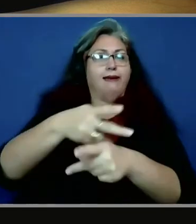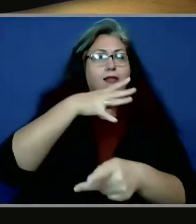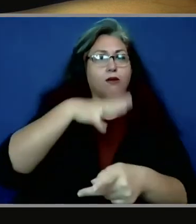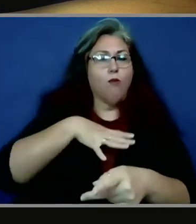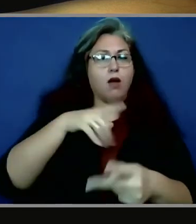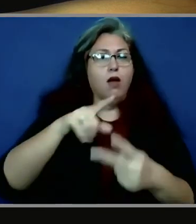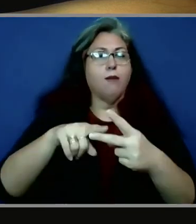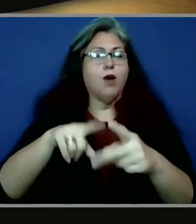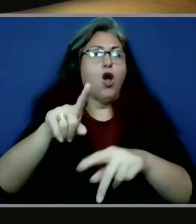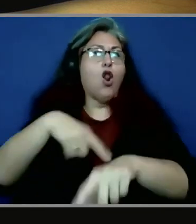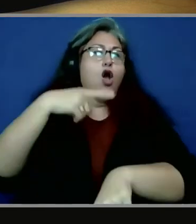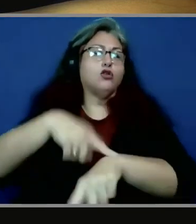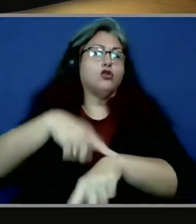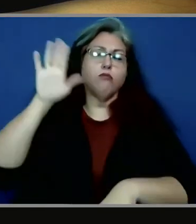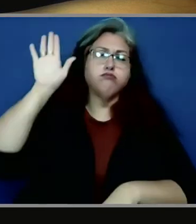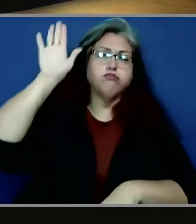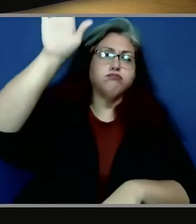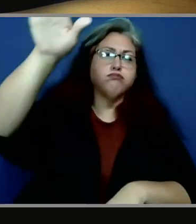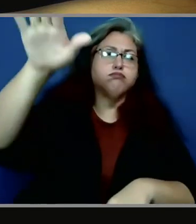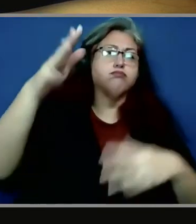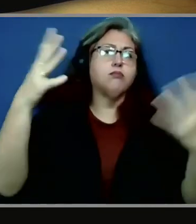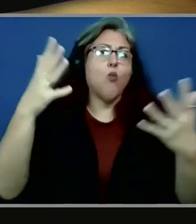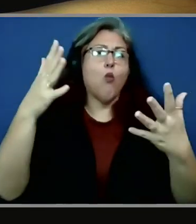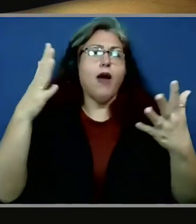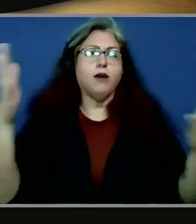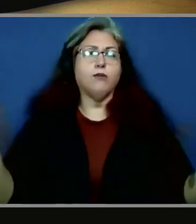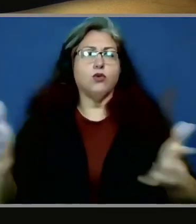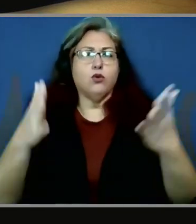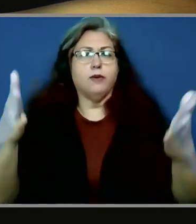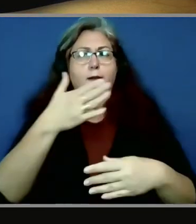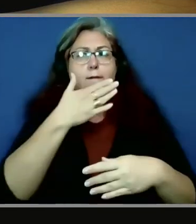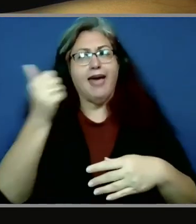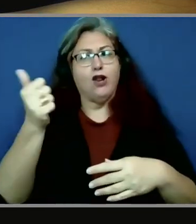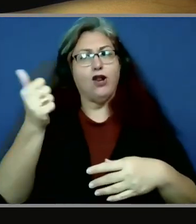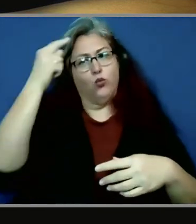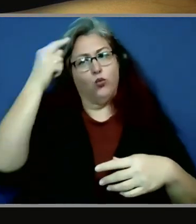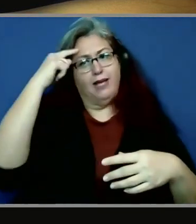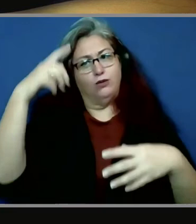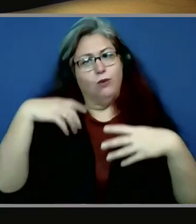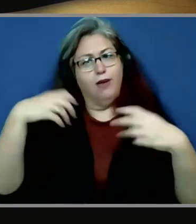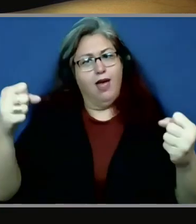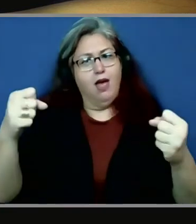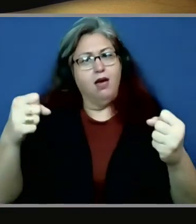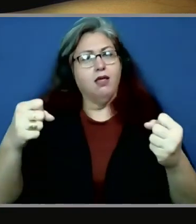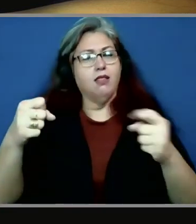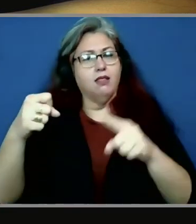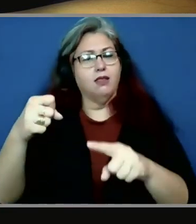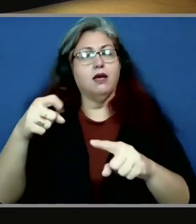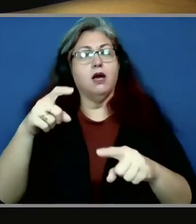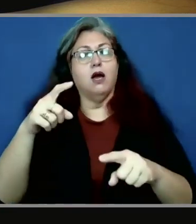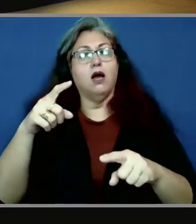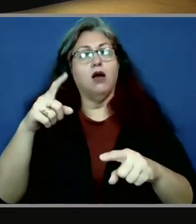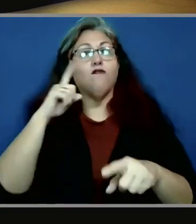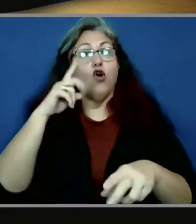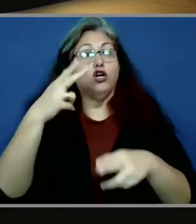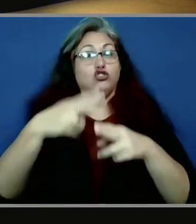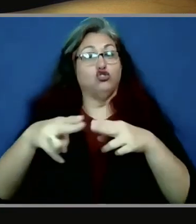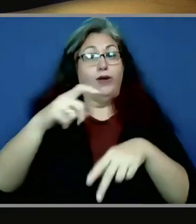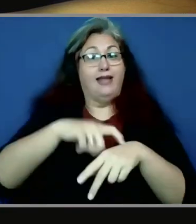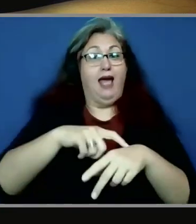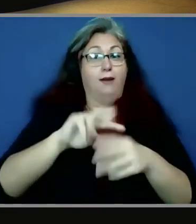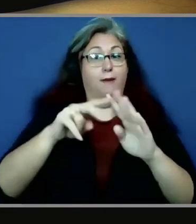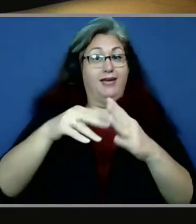term what is going to promote better mental health for our community. In the short term, in the near term,